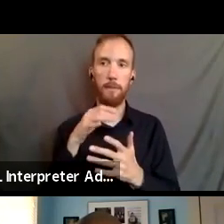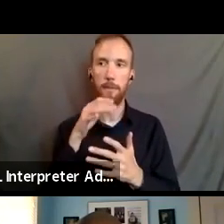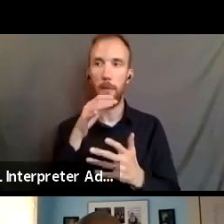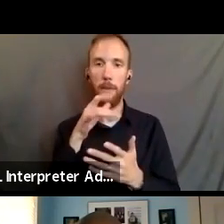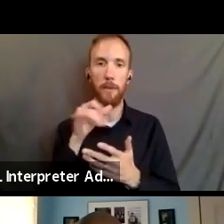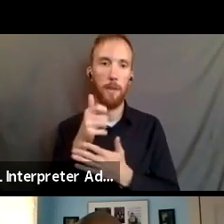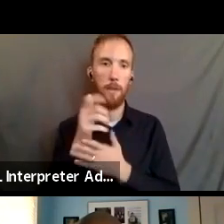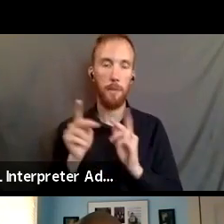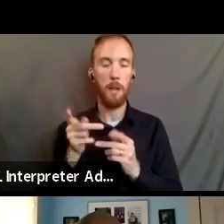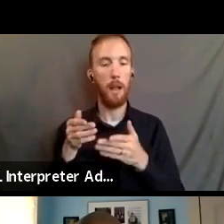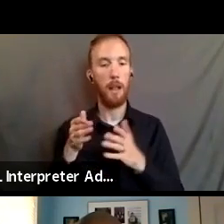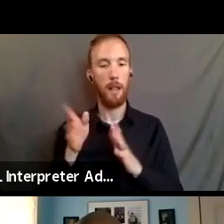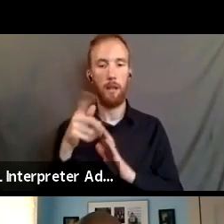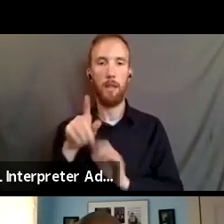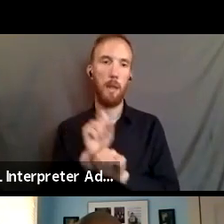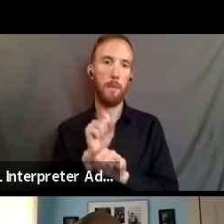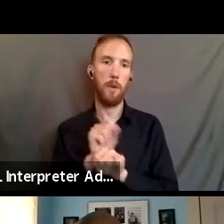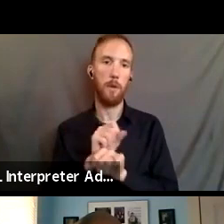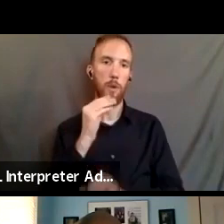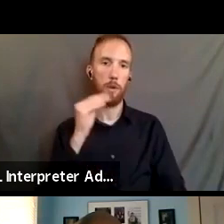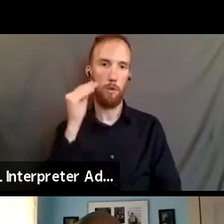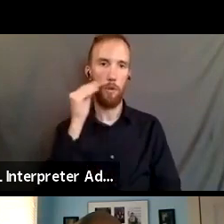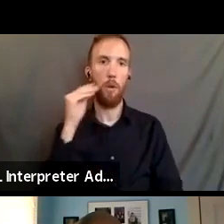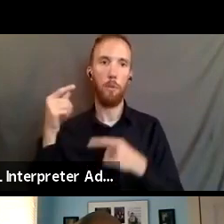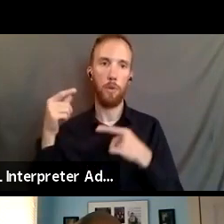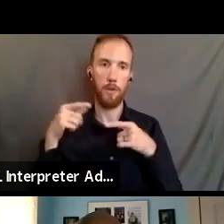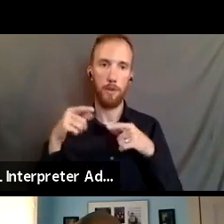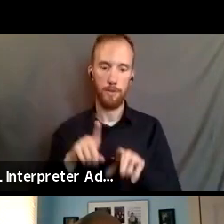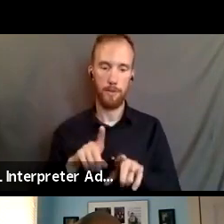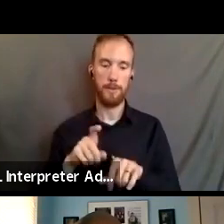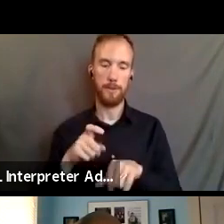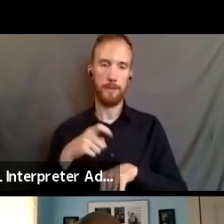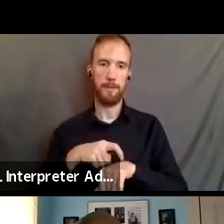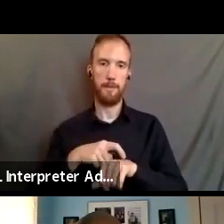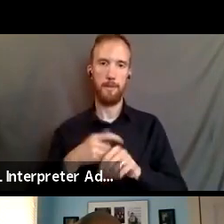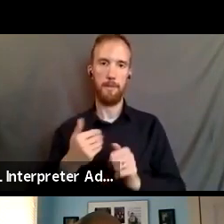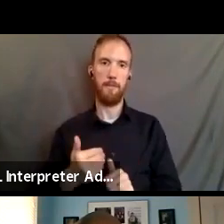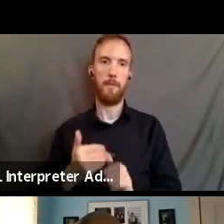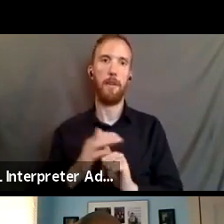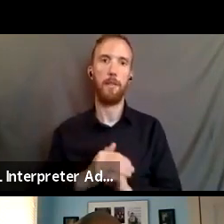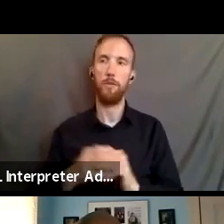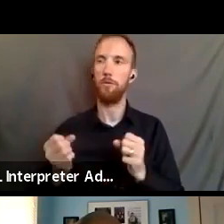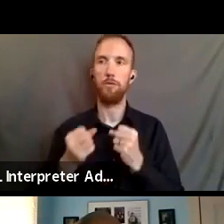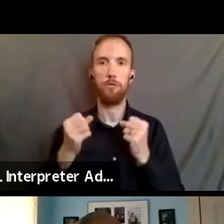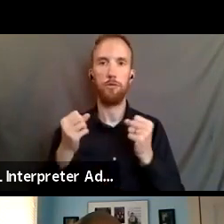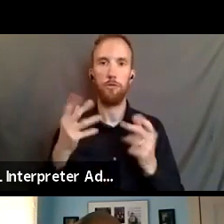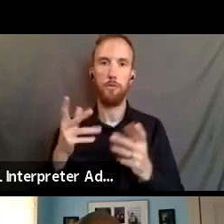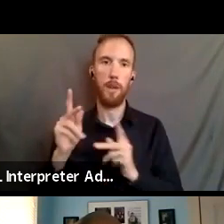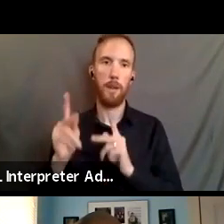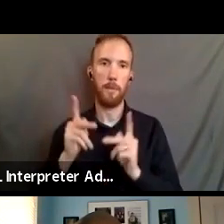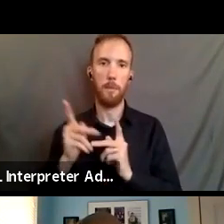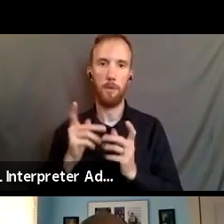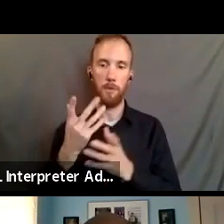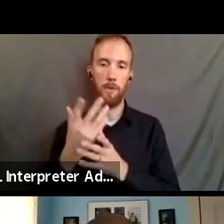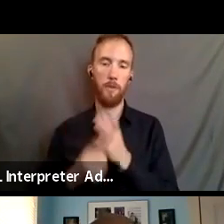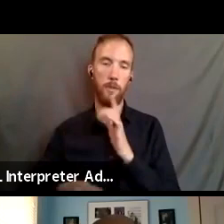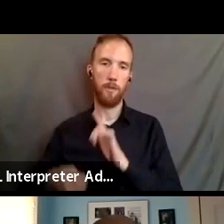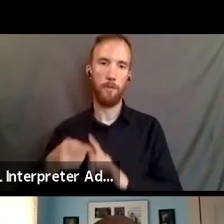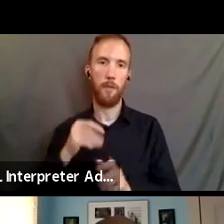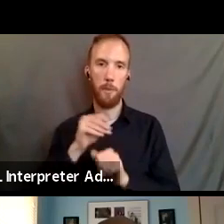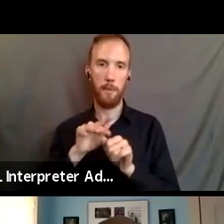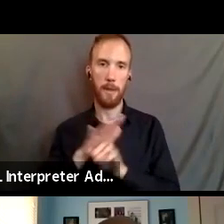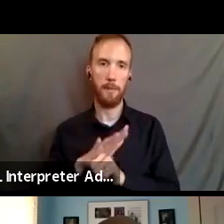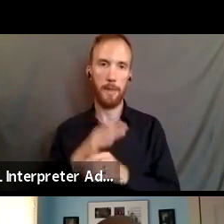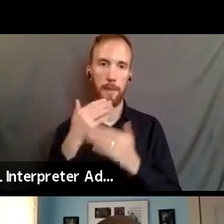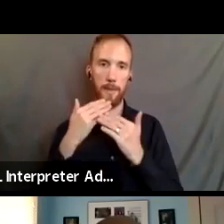work from home during this pandemic we just have lost too many people in our black and brown community so this pandemic have a great day thank you alderman